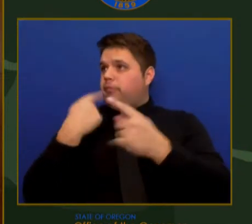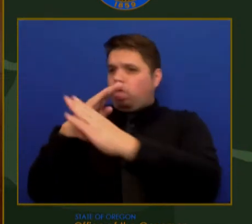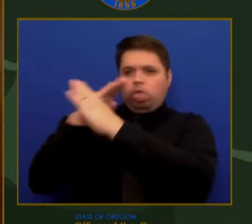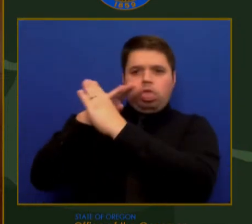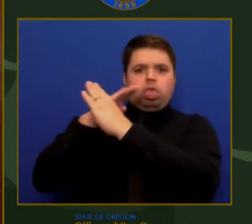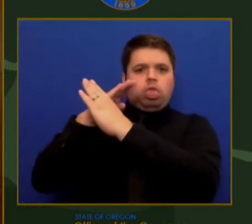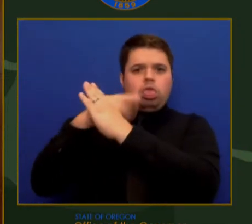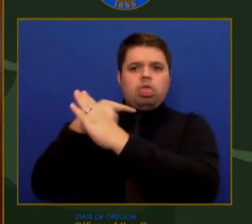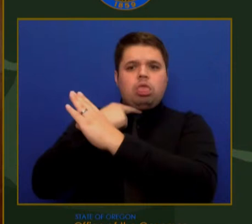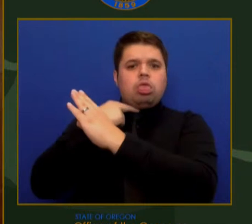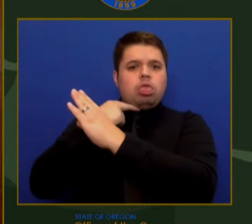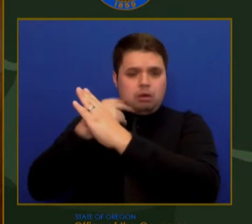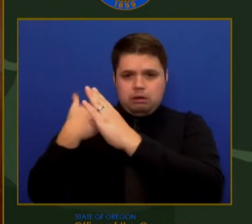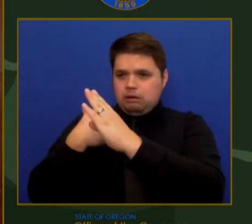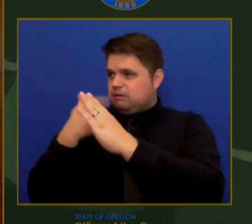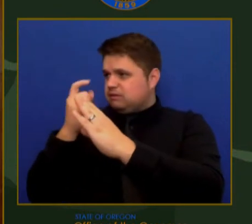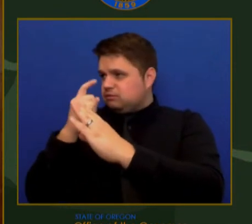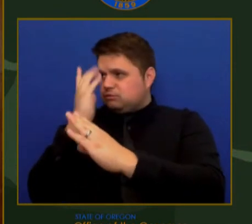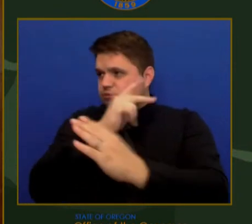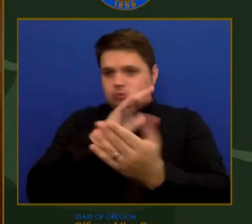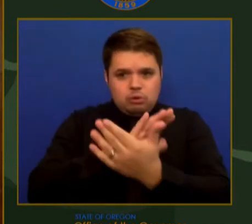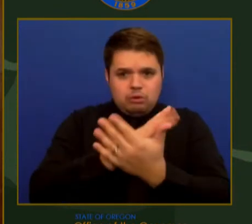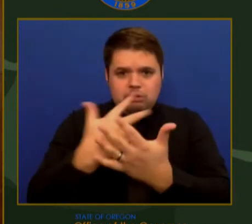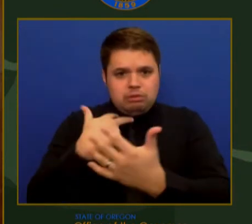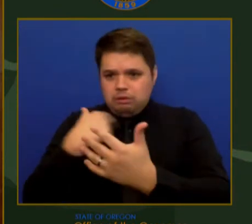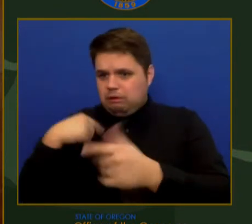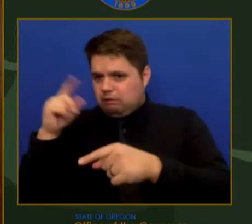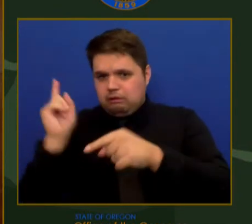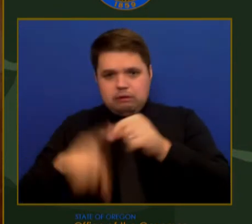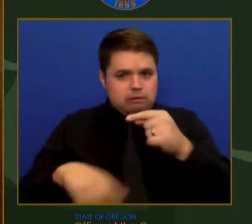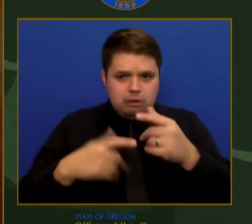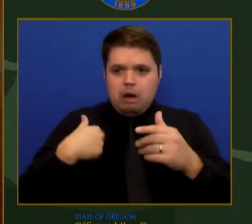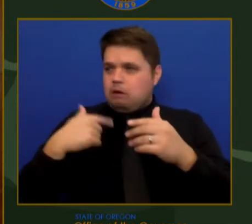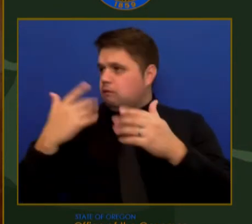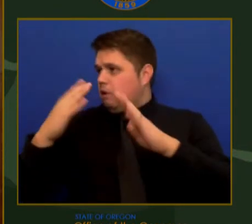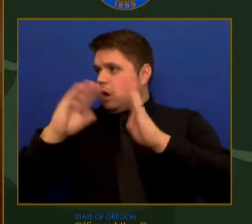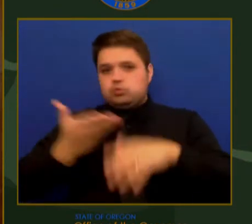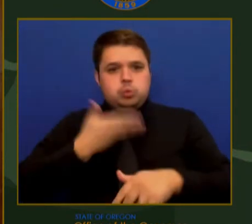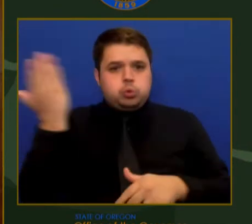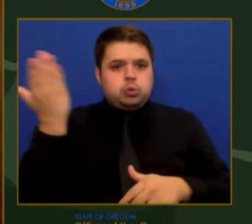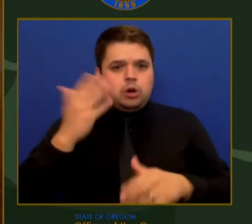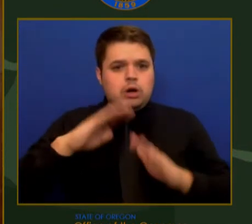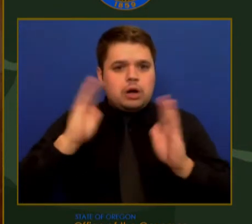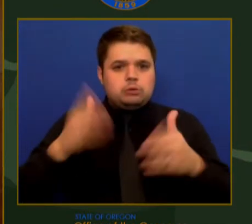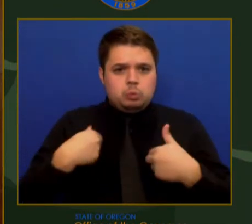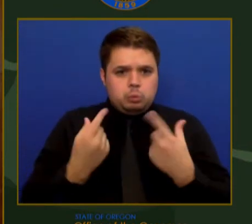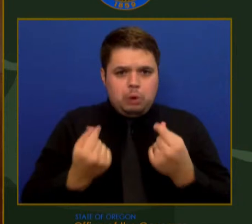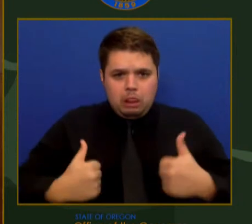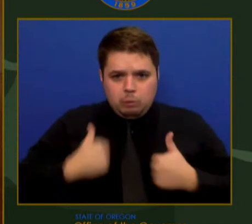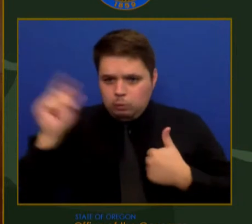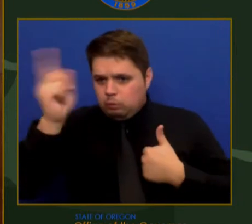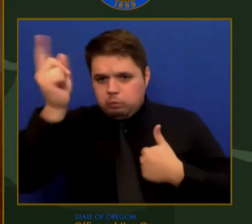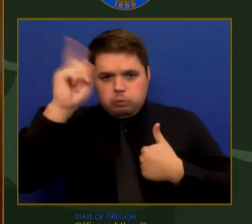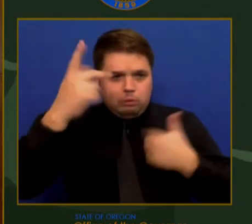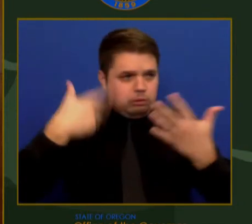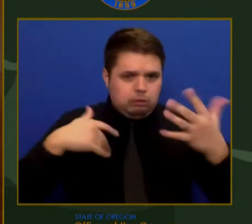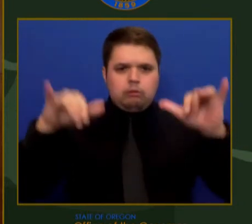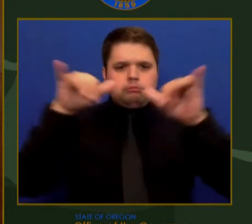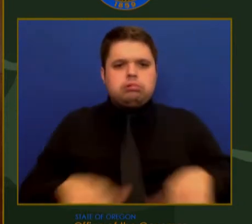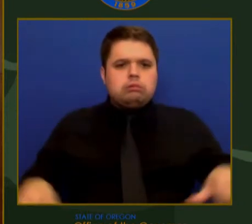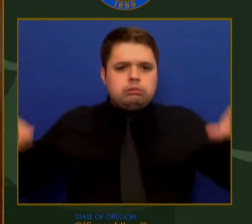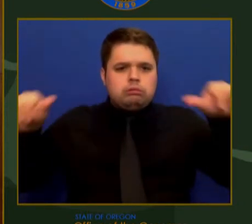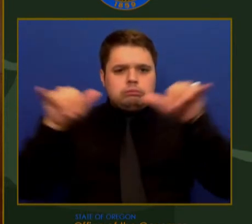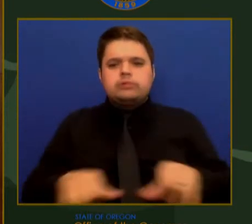is dealing with the impacts of houselessness. It is a vicious cycle that must end, one that